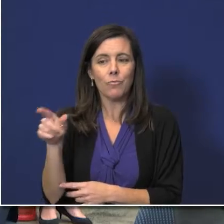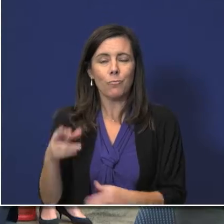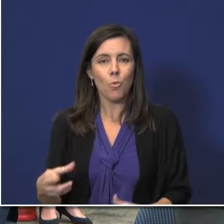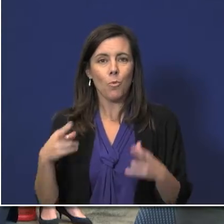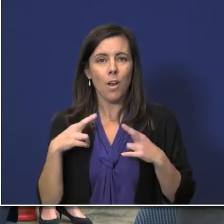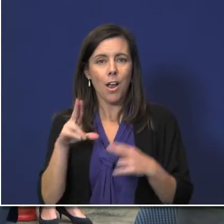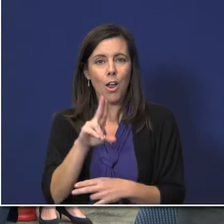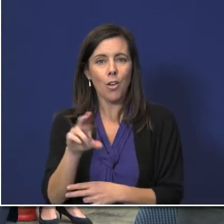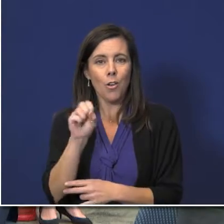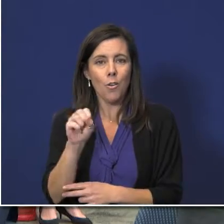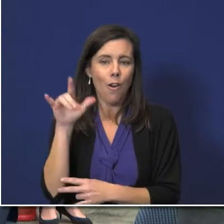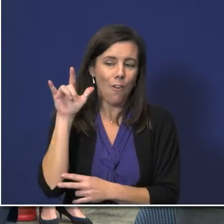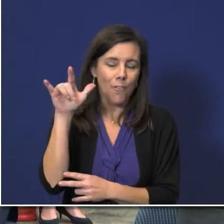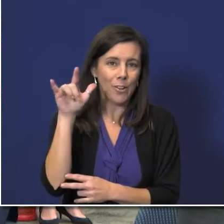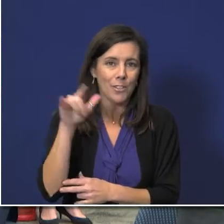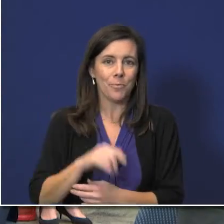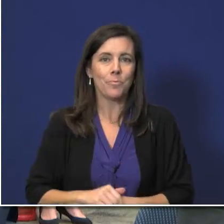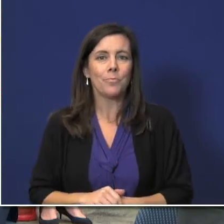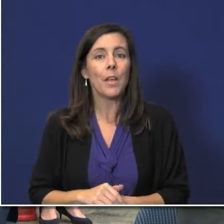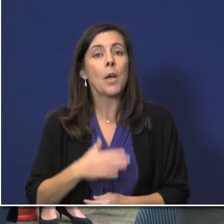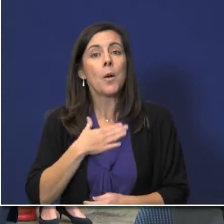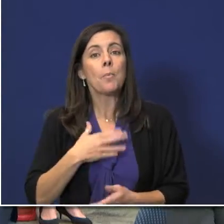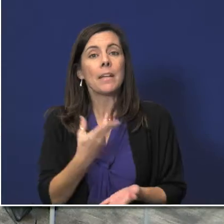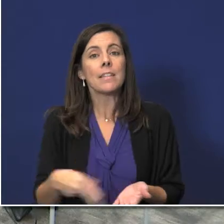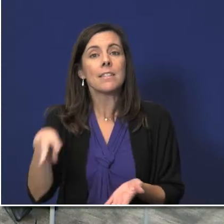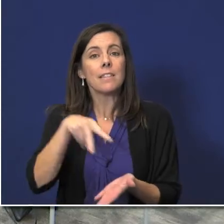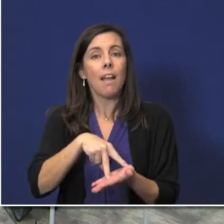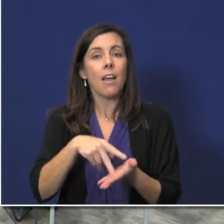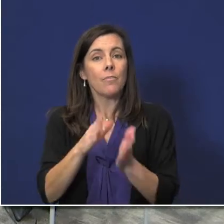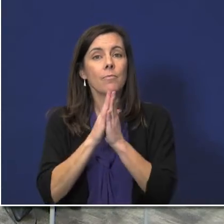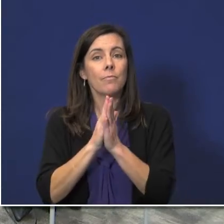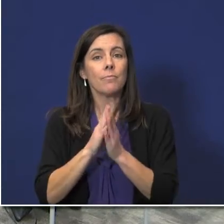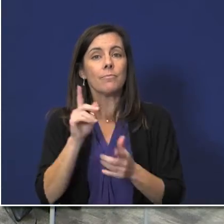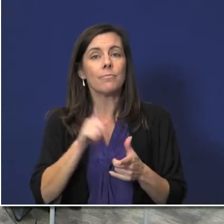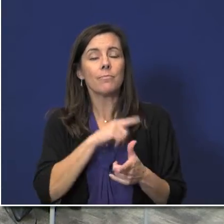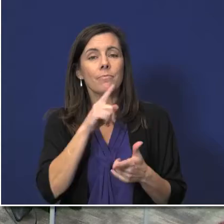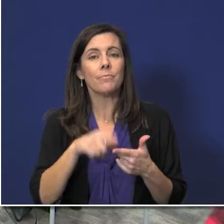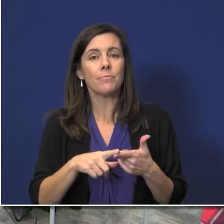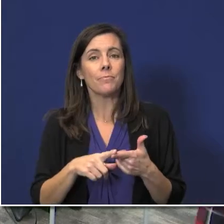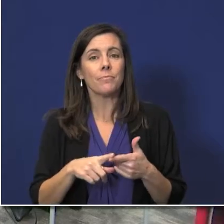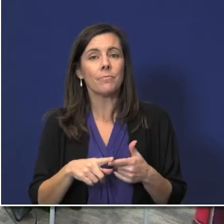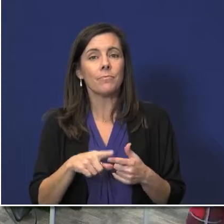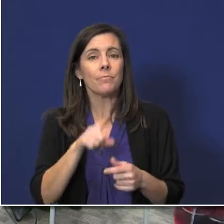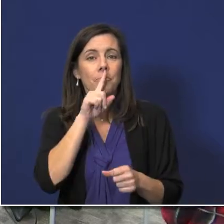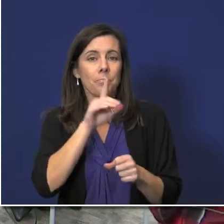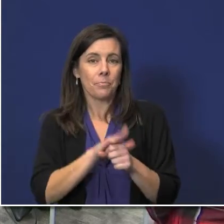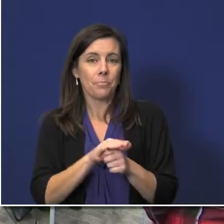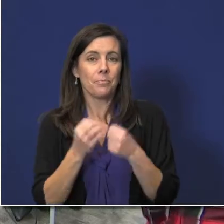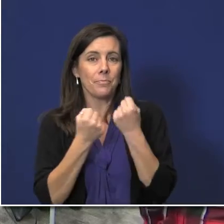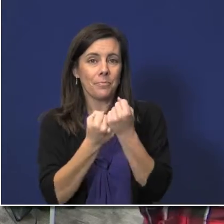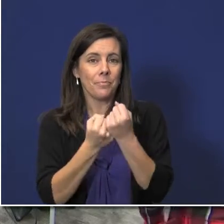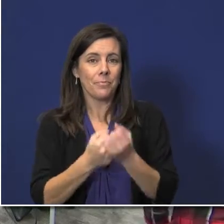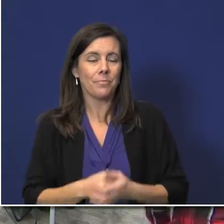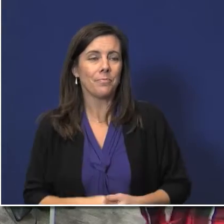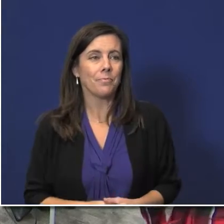United States Air Force. Please stand for the invocation and then the pledge.